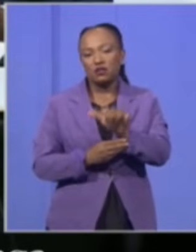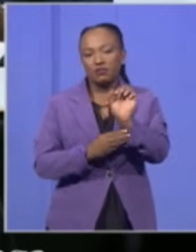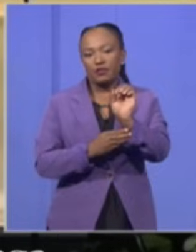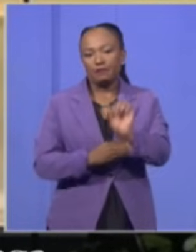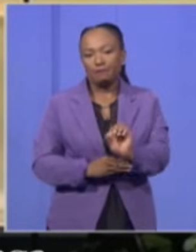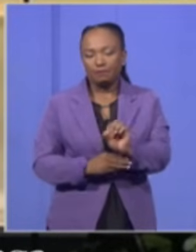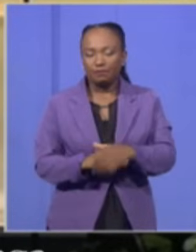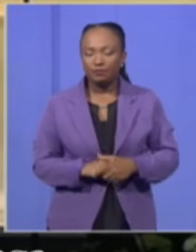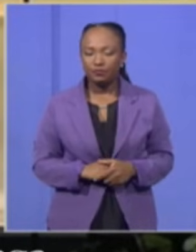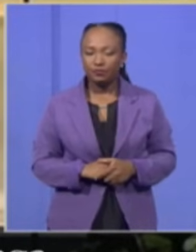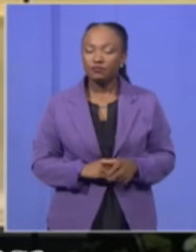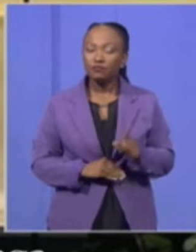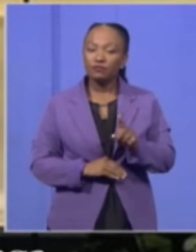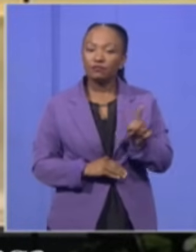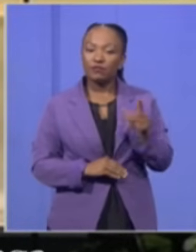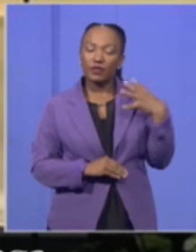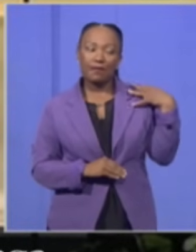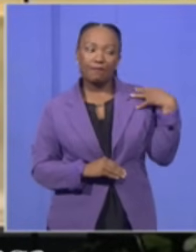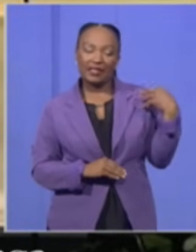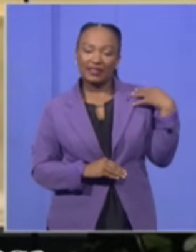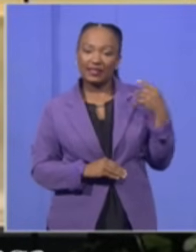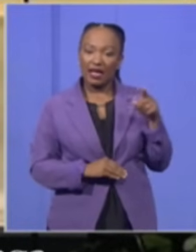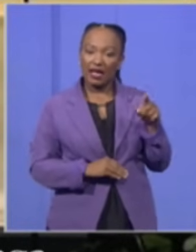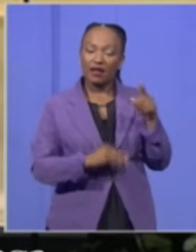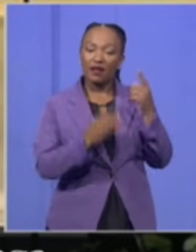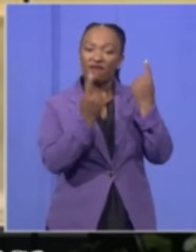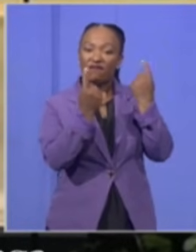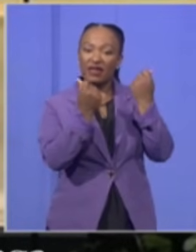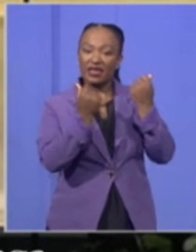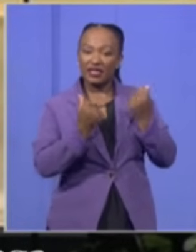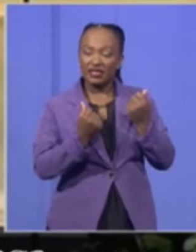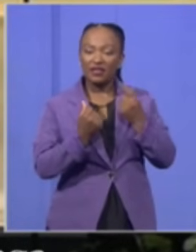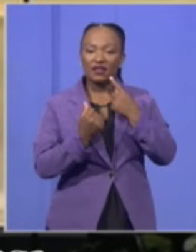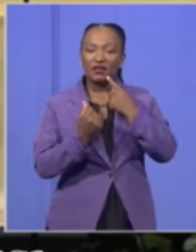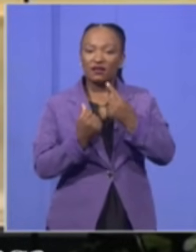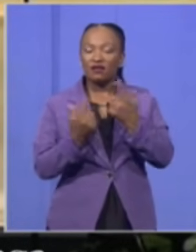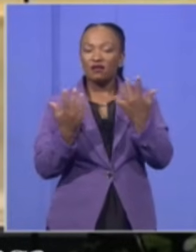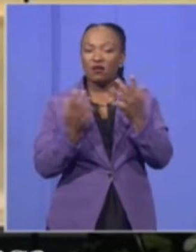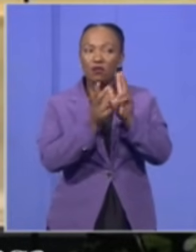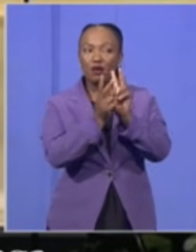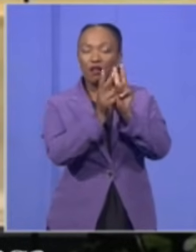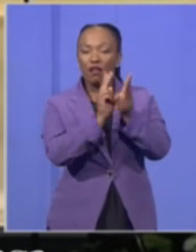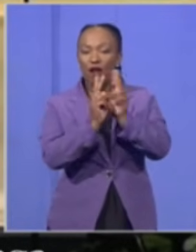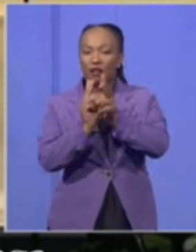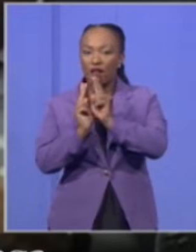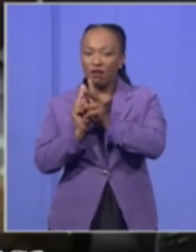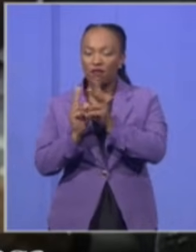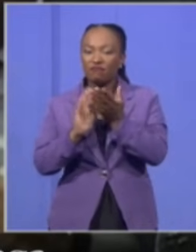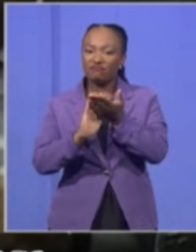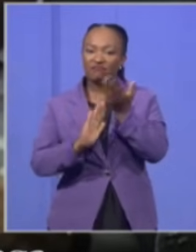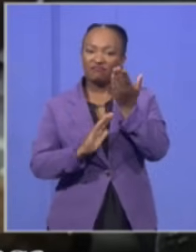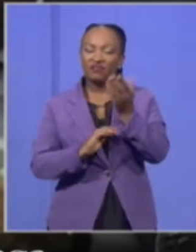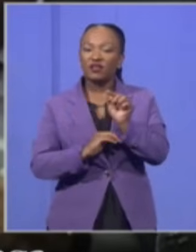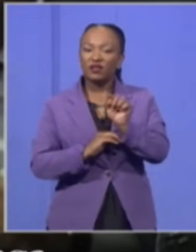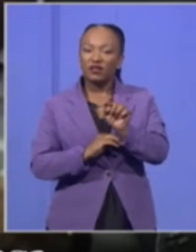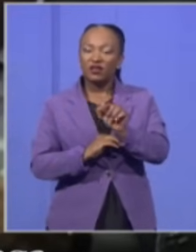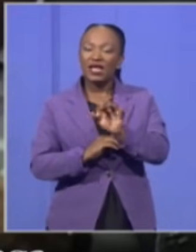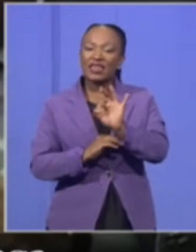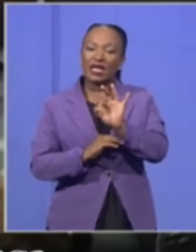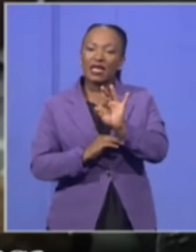2026. Tona ya matlotlo Enoch Godongwana o re le nyaga palomoka ya mašeleng a dikadimišo go letetše gore a be ka godimo ga dibilione tše 3